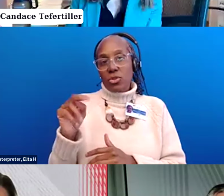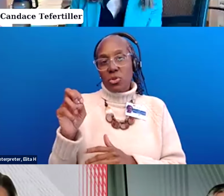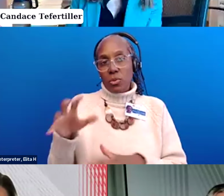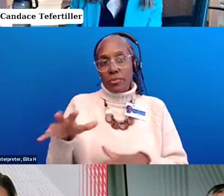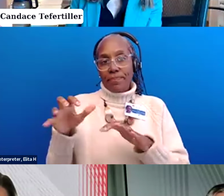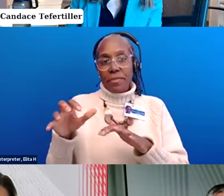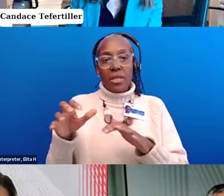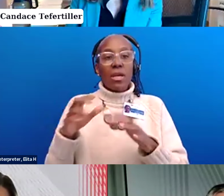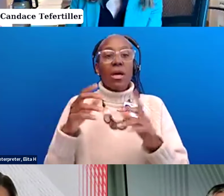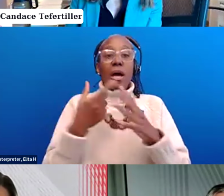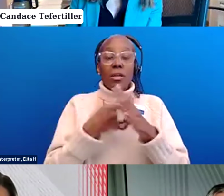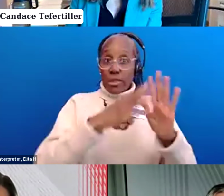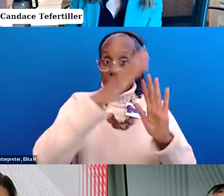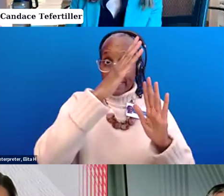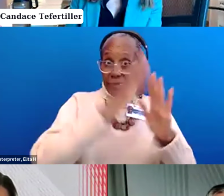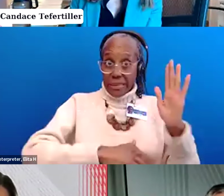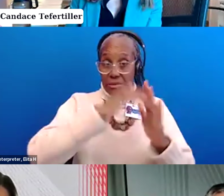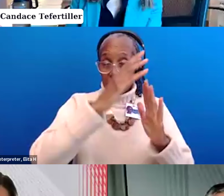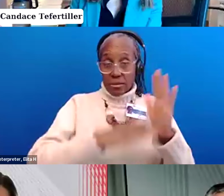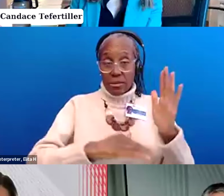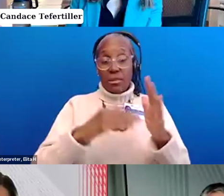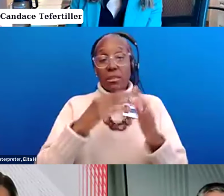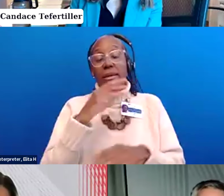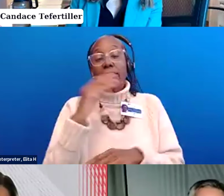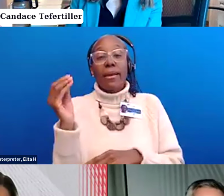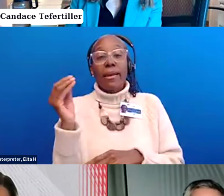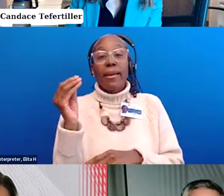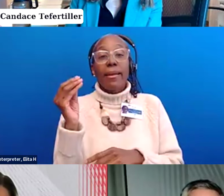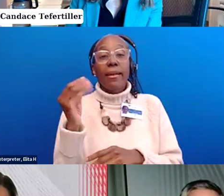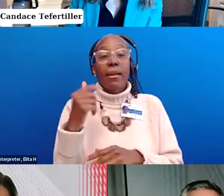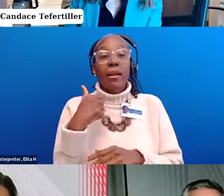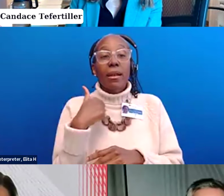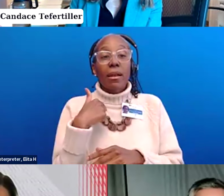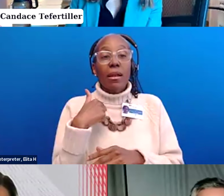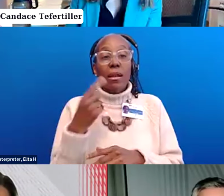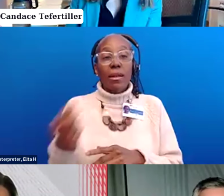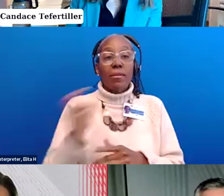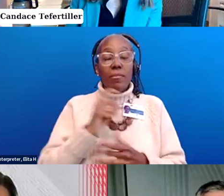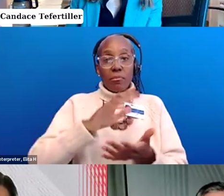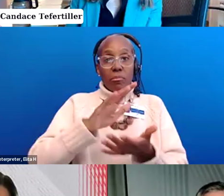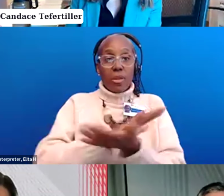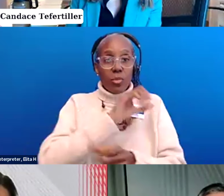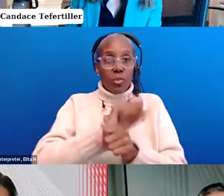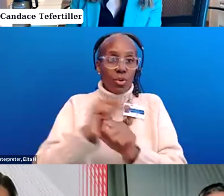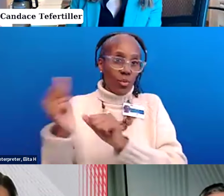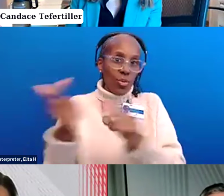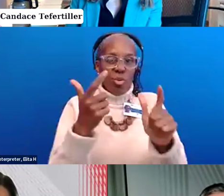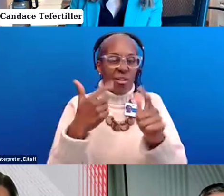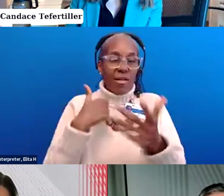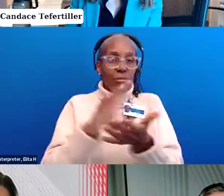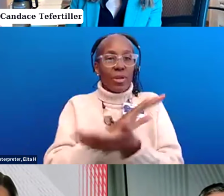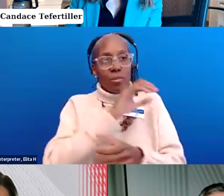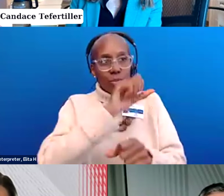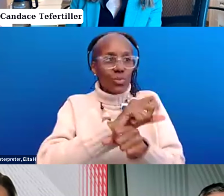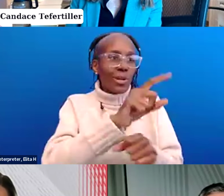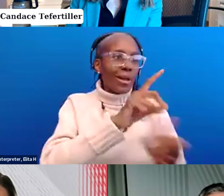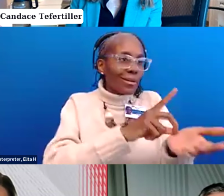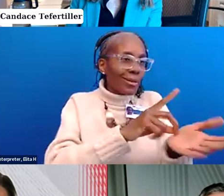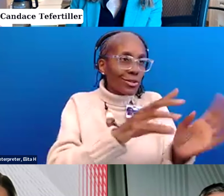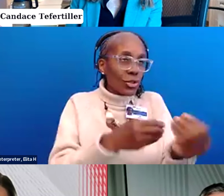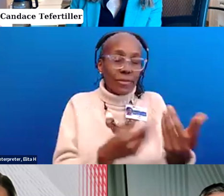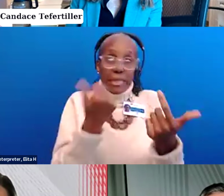I started painting, and when I get assigned paperwork, like we all do at doctor's offices and